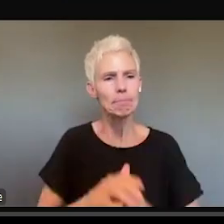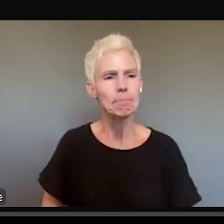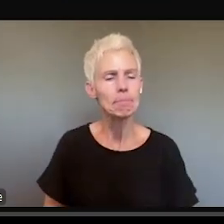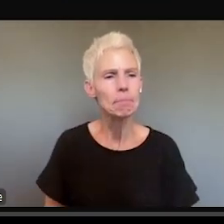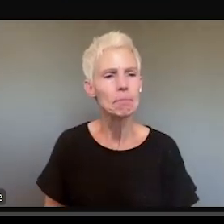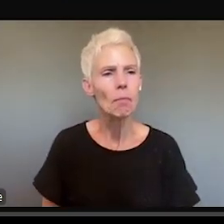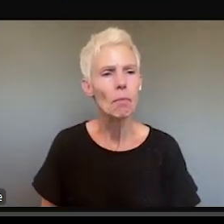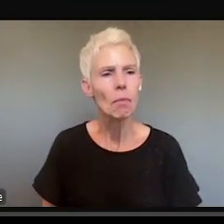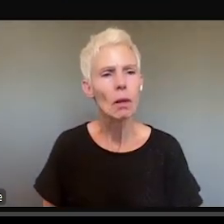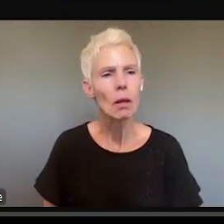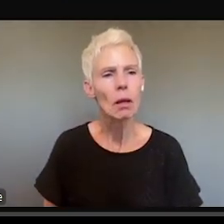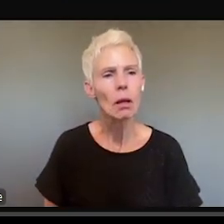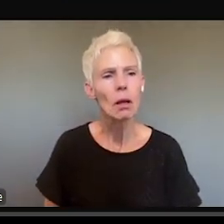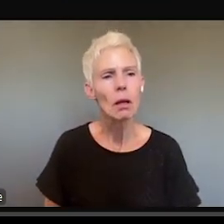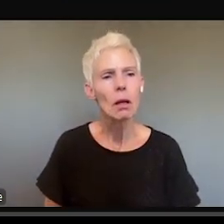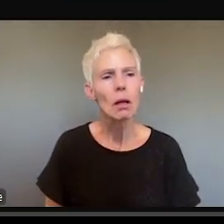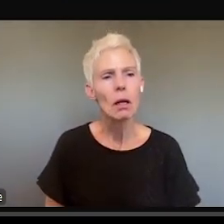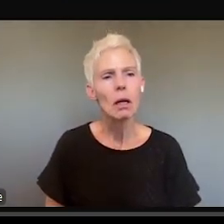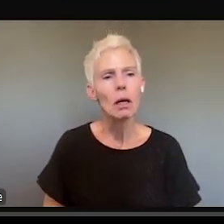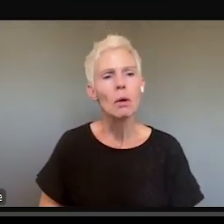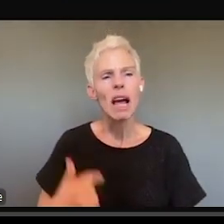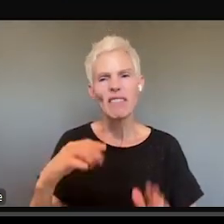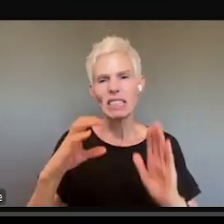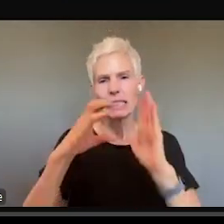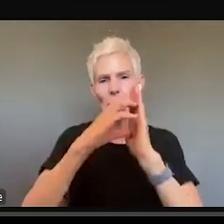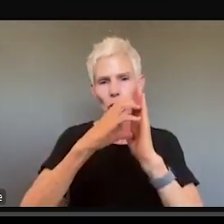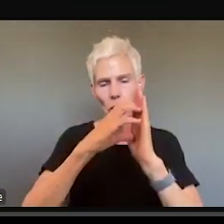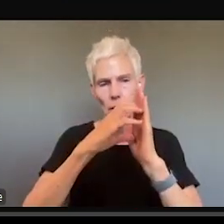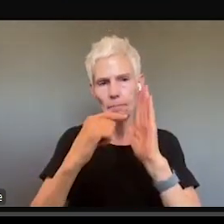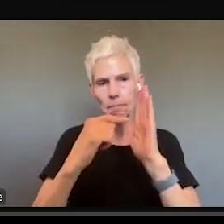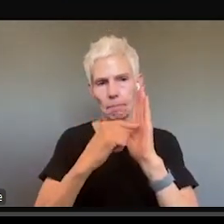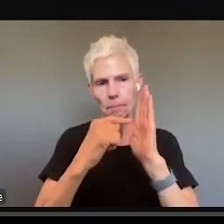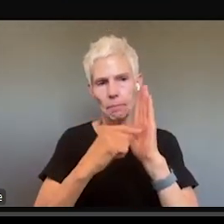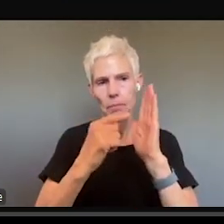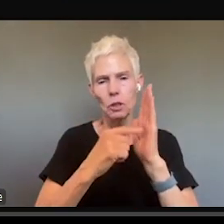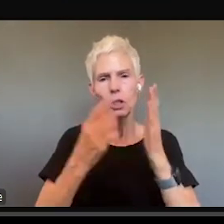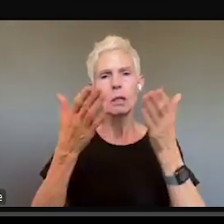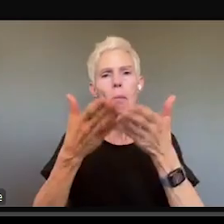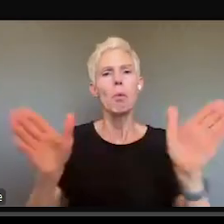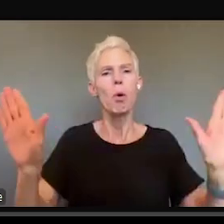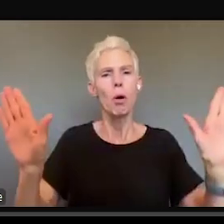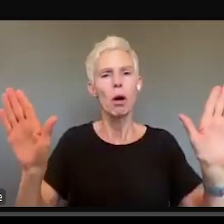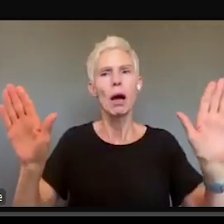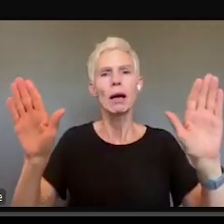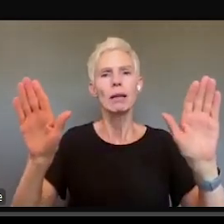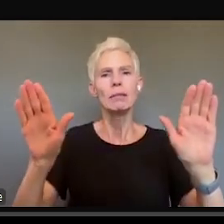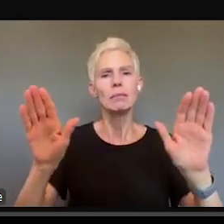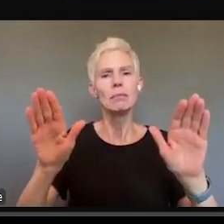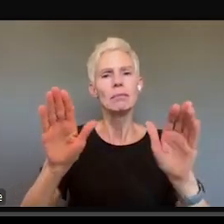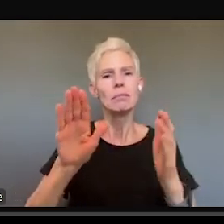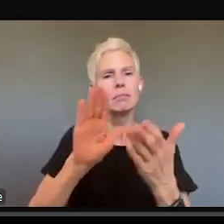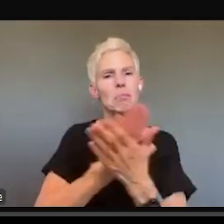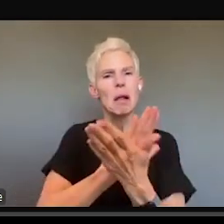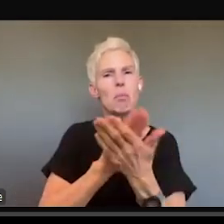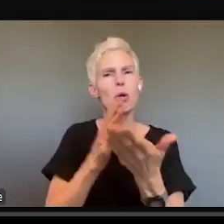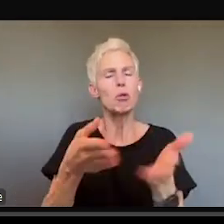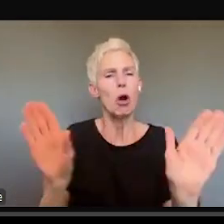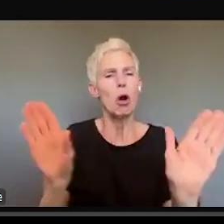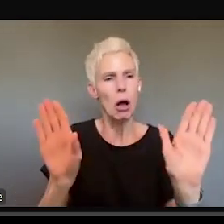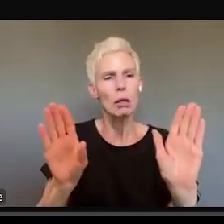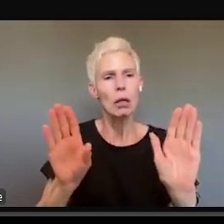So we have a section on just the broad umbrella paper on looking at how to